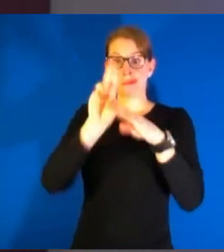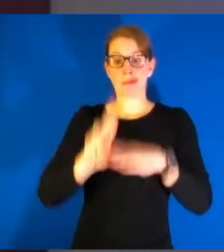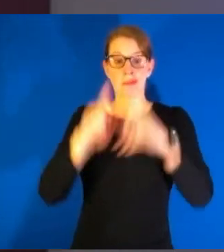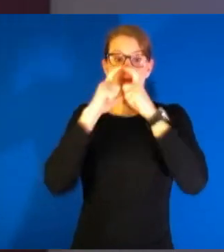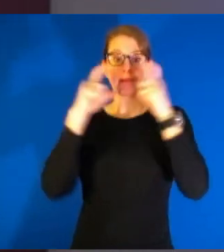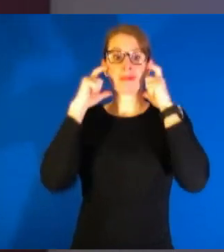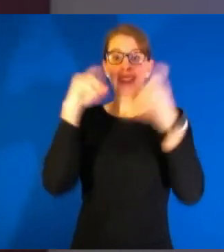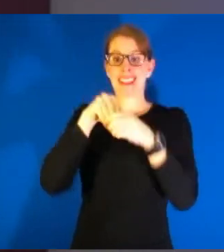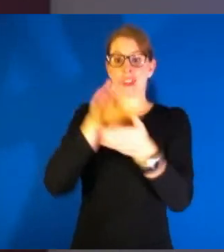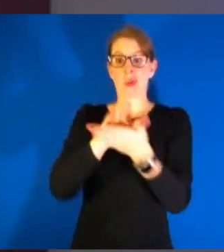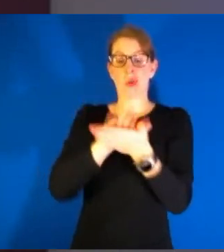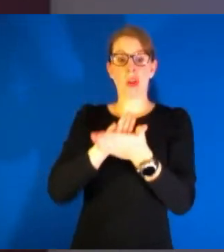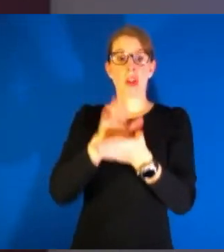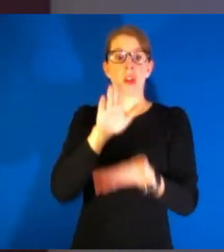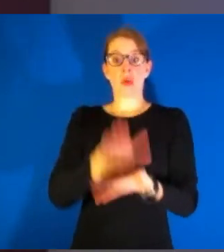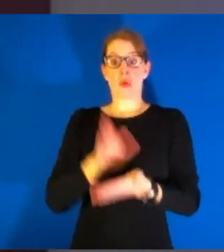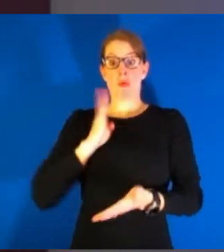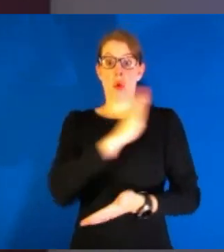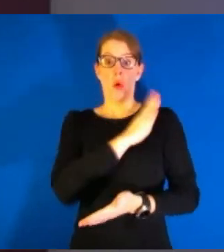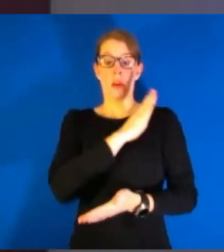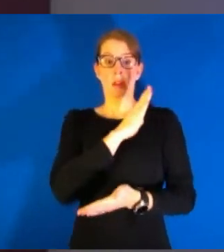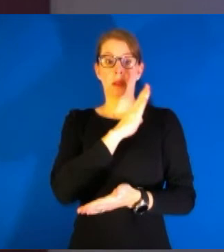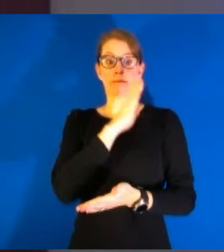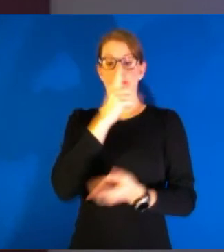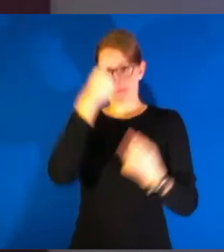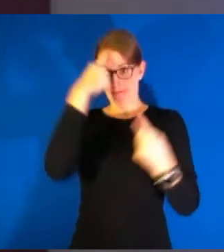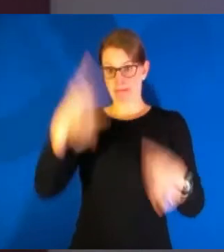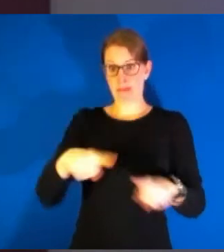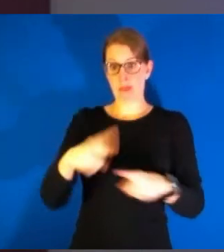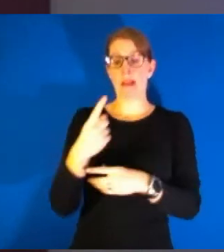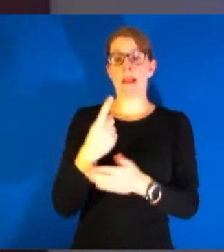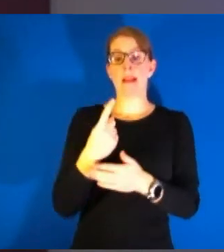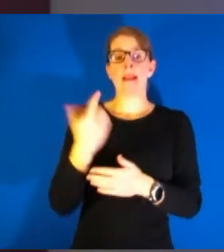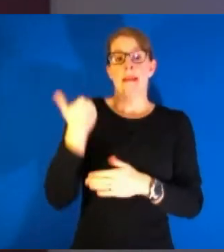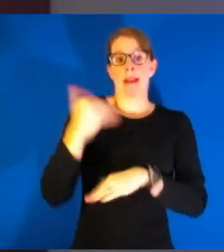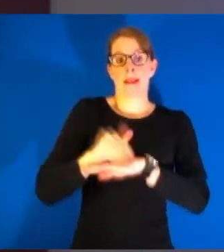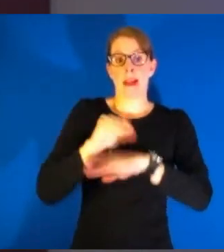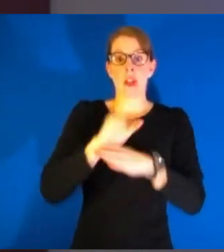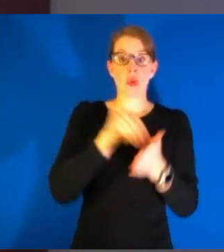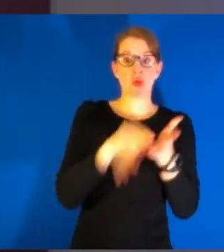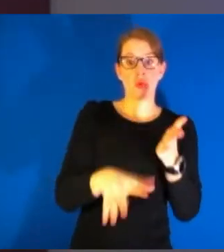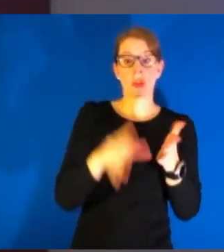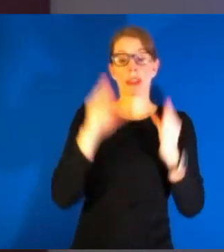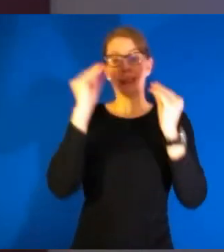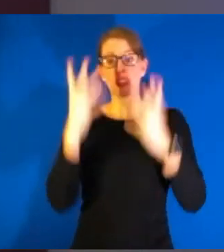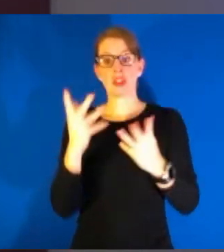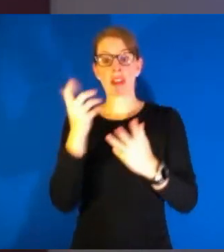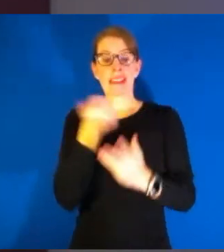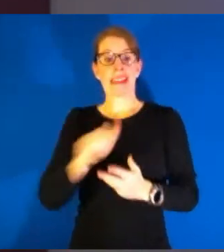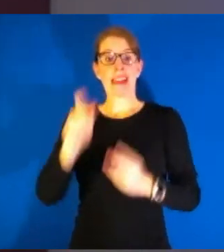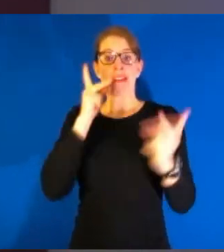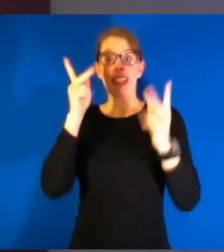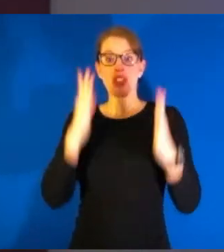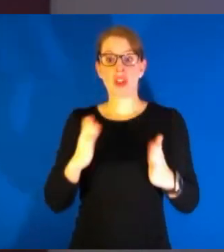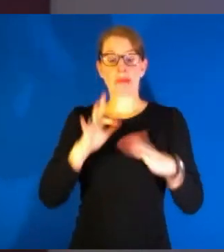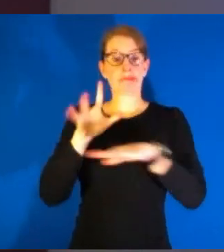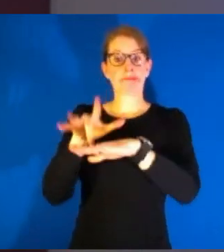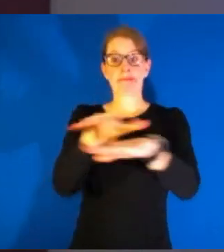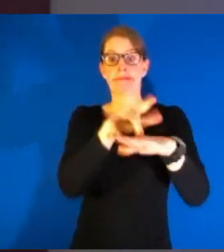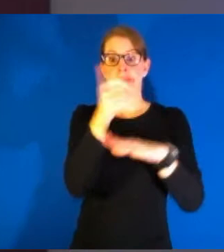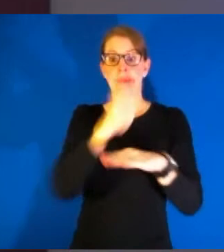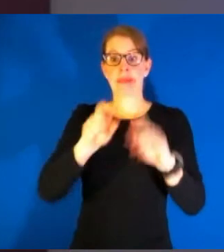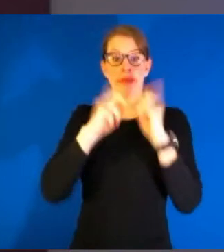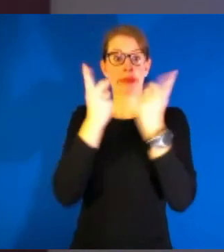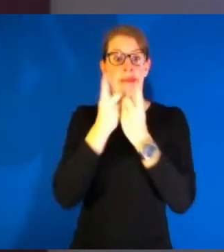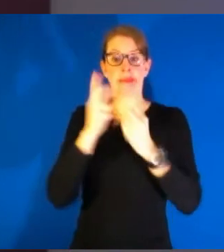The school board approved that change last night. This applies to students, teachers, and anyone who may visit any of those district buildings. This rule